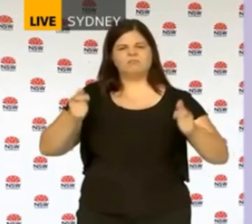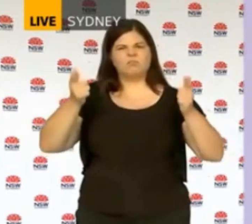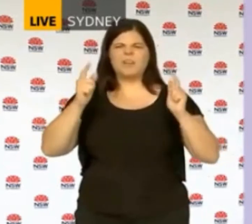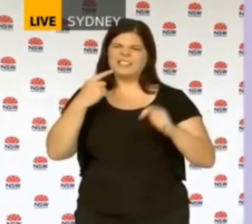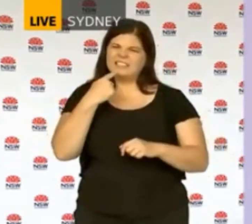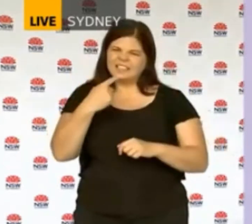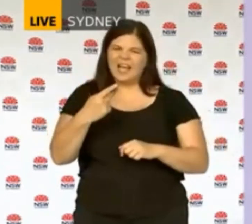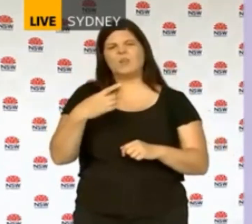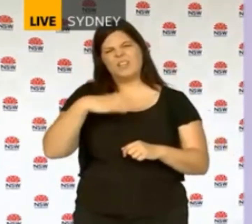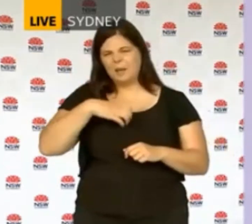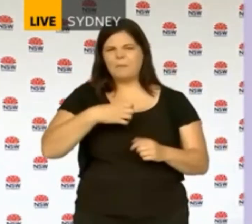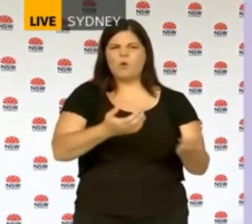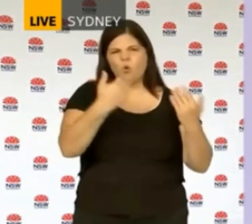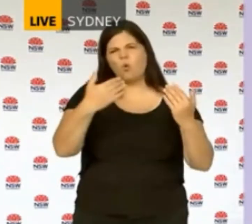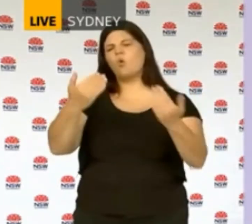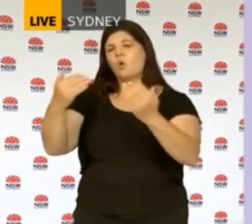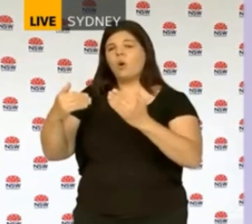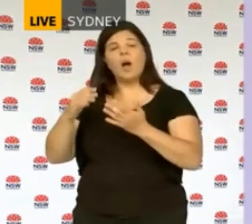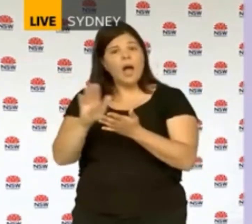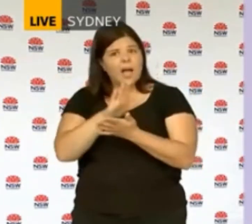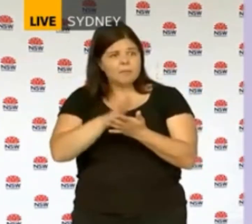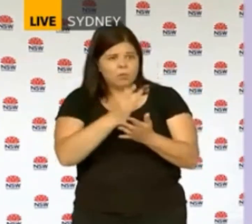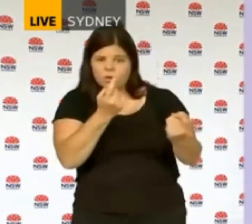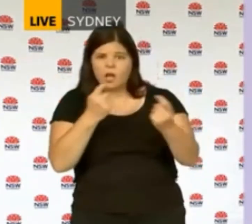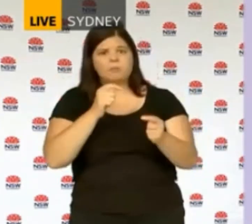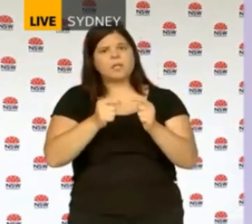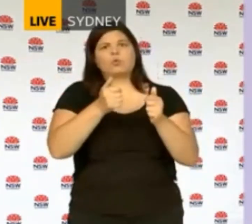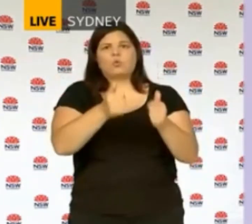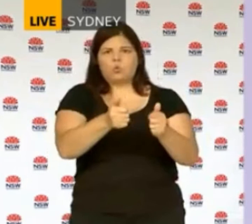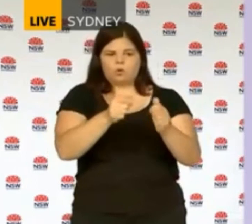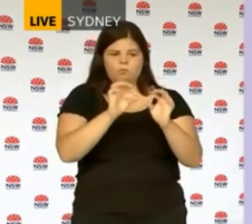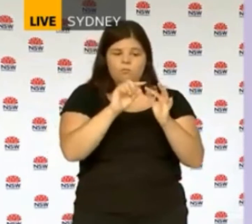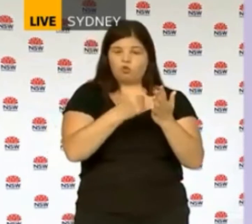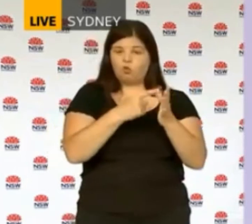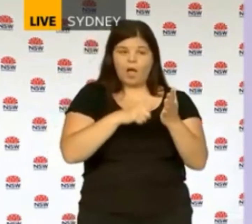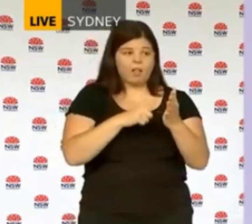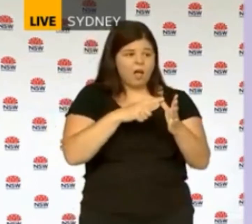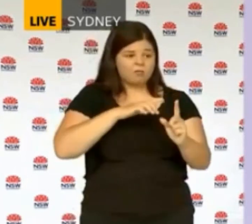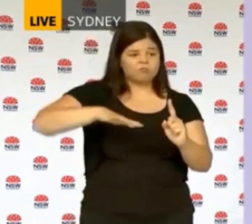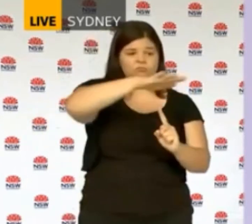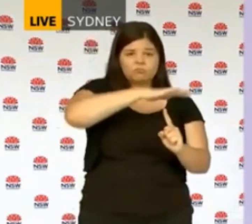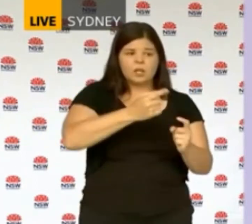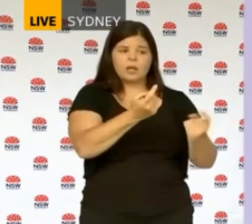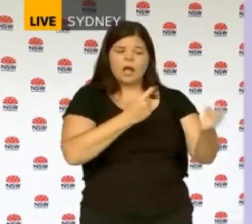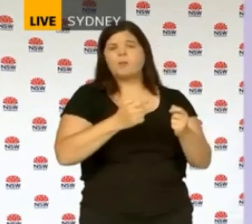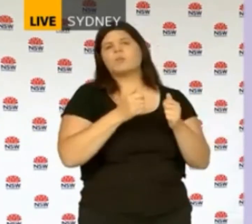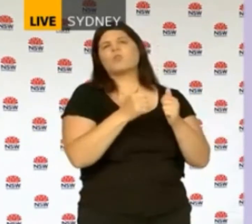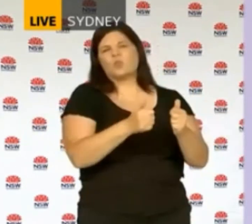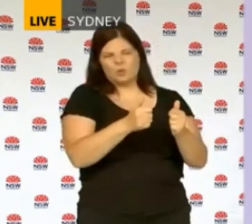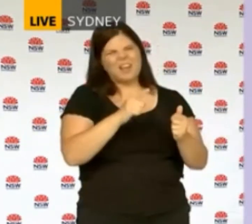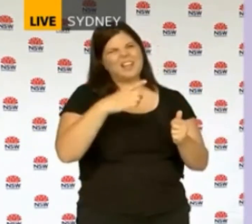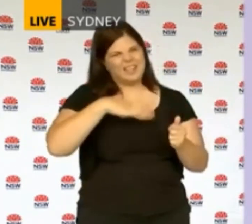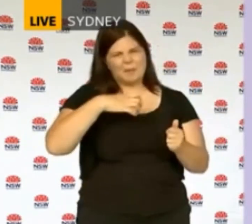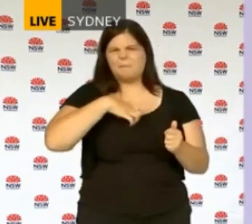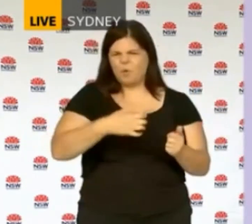high rates of testing, and I want to acknowledge the work of the people in Barilaro and the surrounding suburbs for coming out. But we